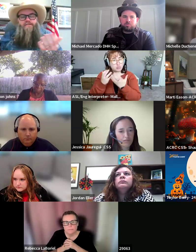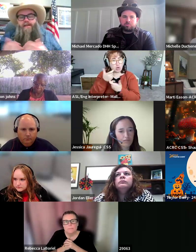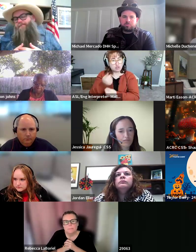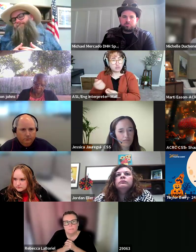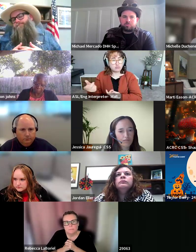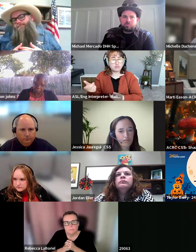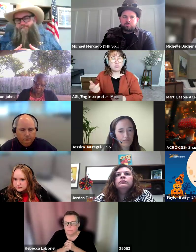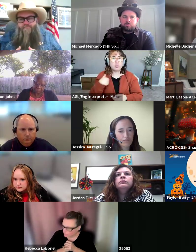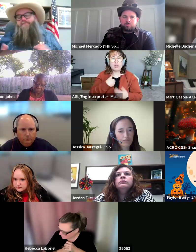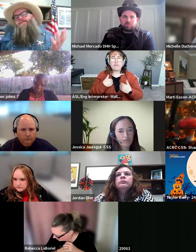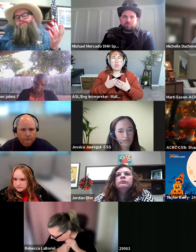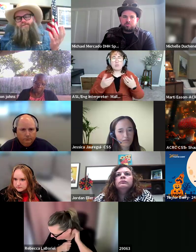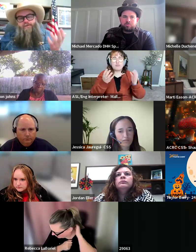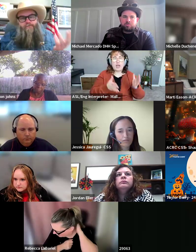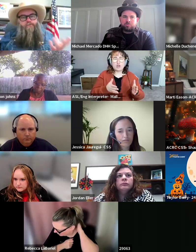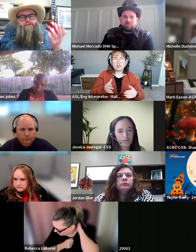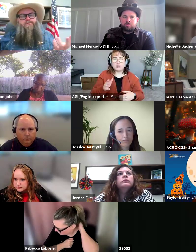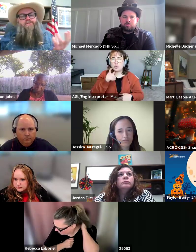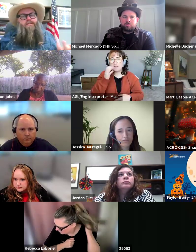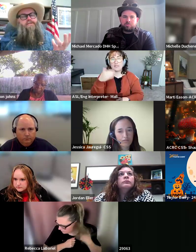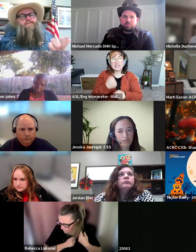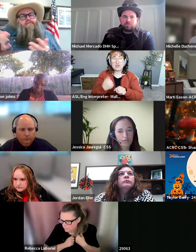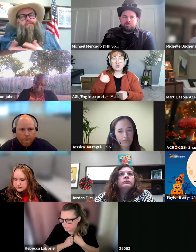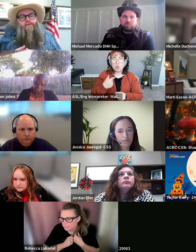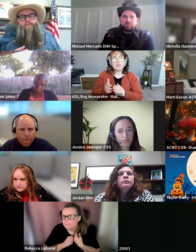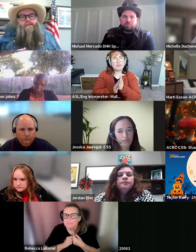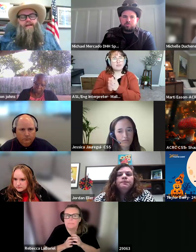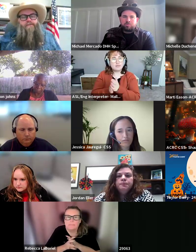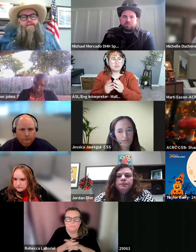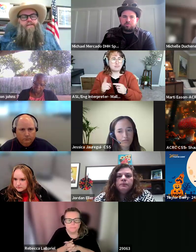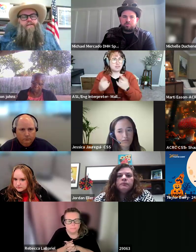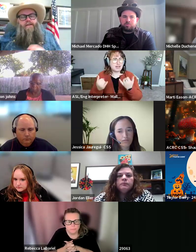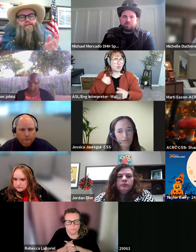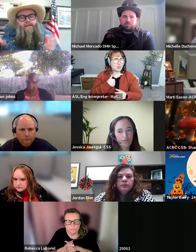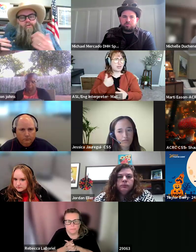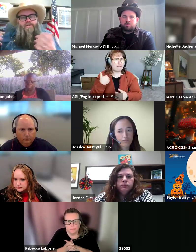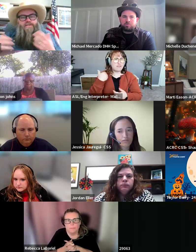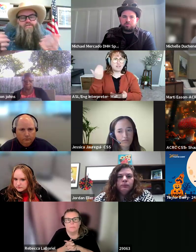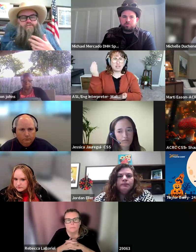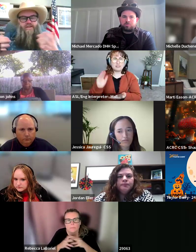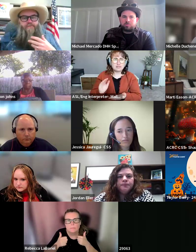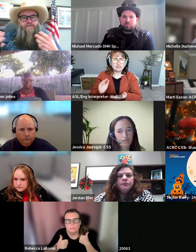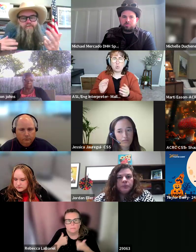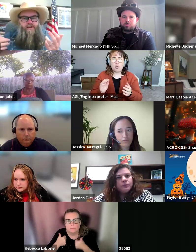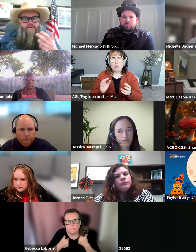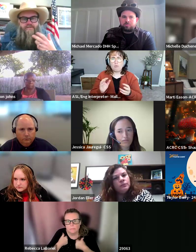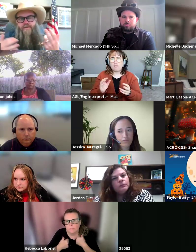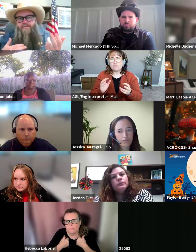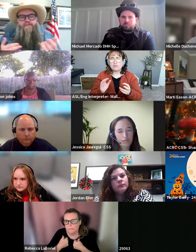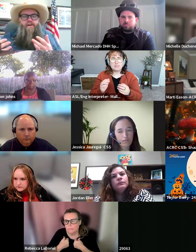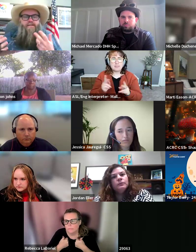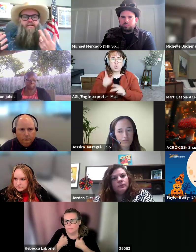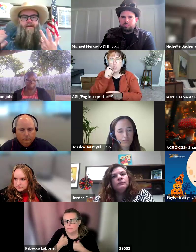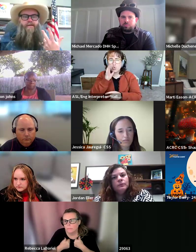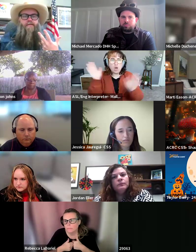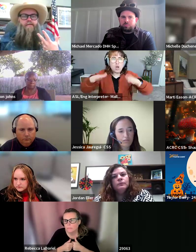lot of providers 15 years ago that were really interested in this stuff, but we don't really have any kind of organizational champion